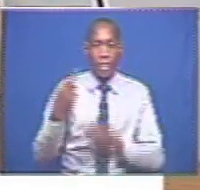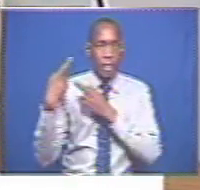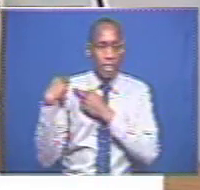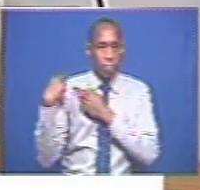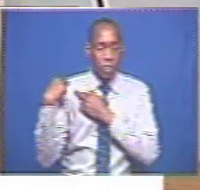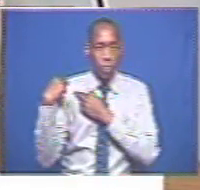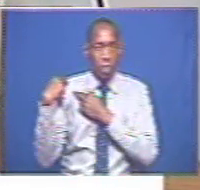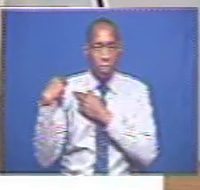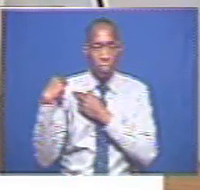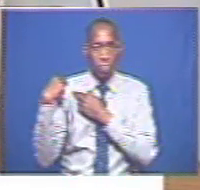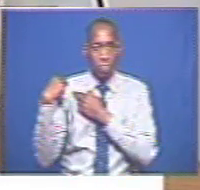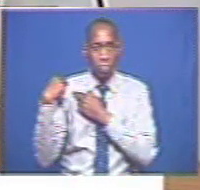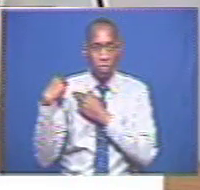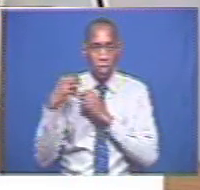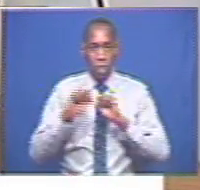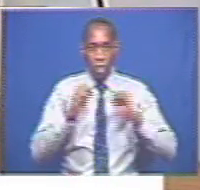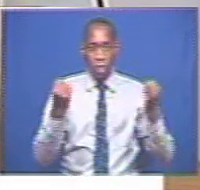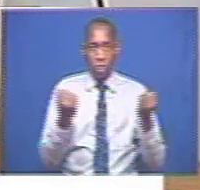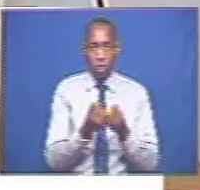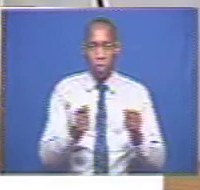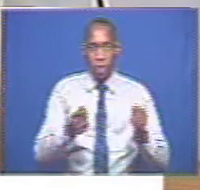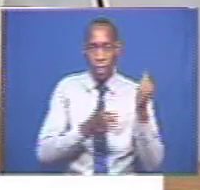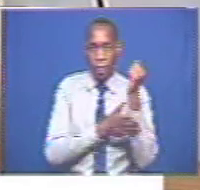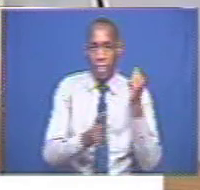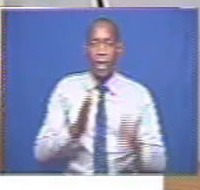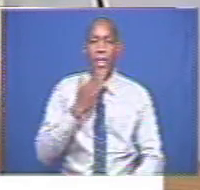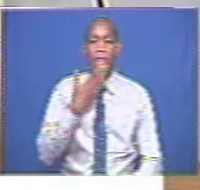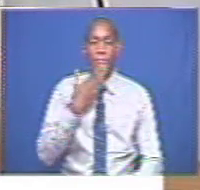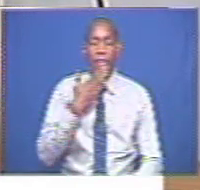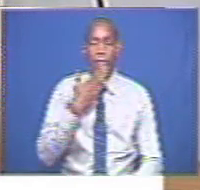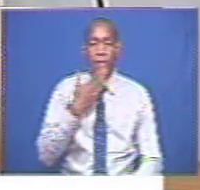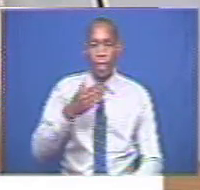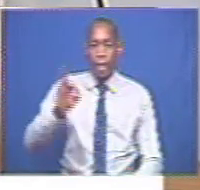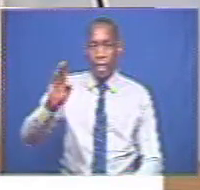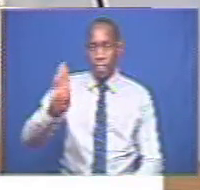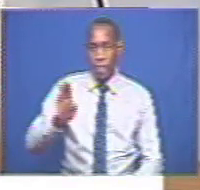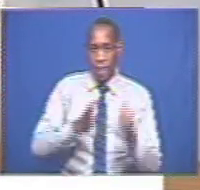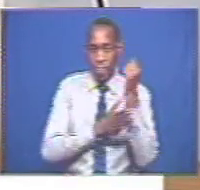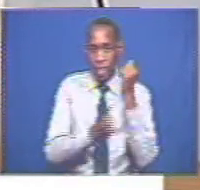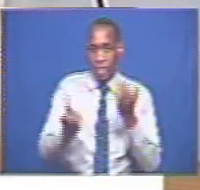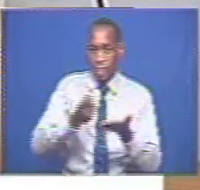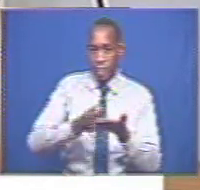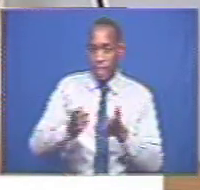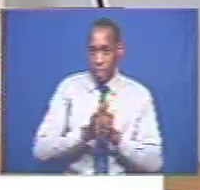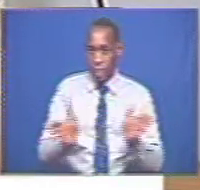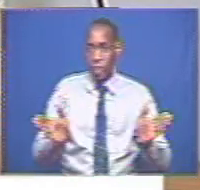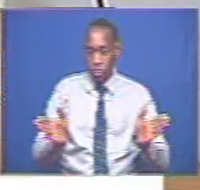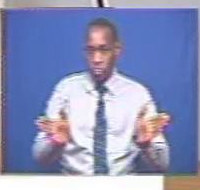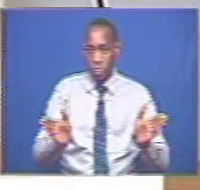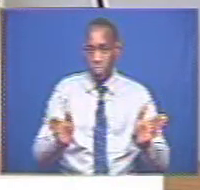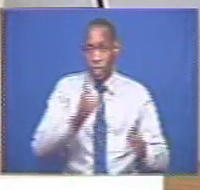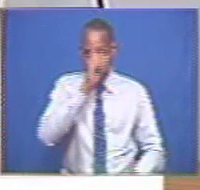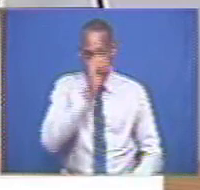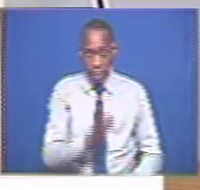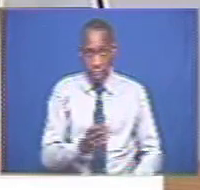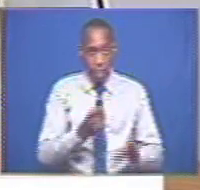of the social media branch of AFC Leopards, the Facebook branch, the secretary general. Seriously, I mean,